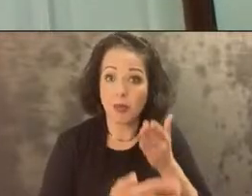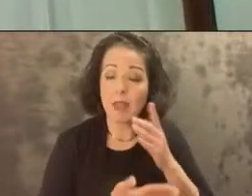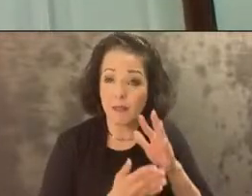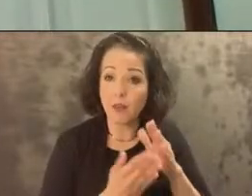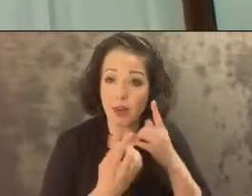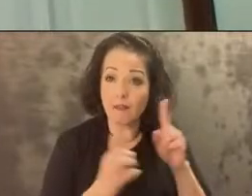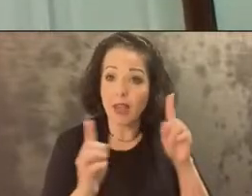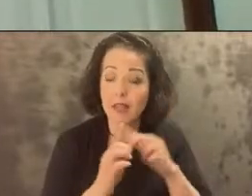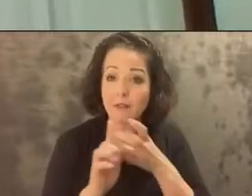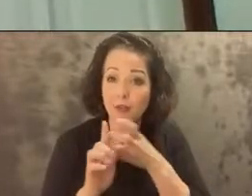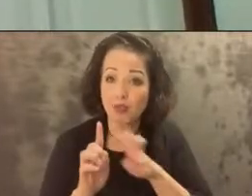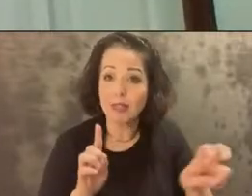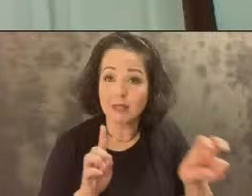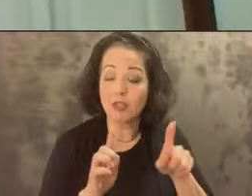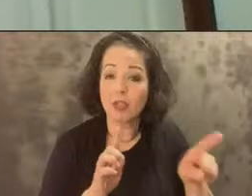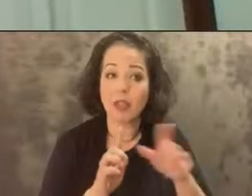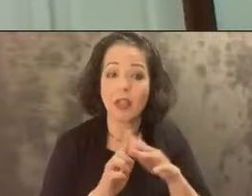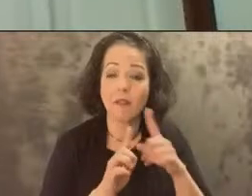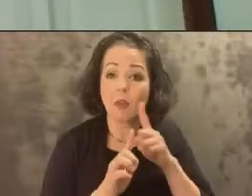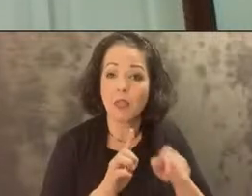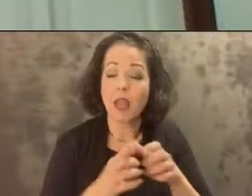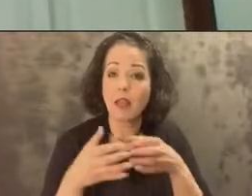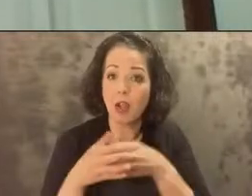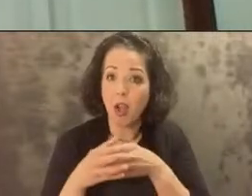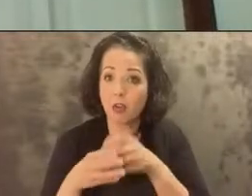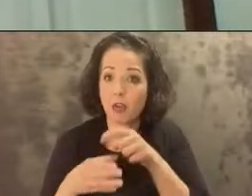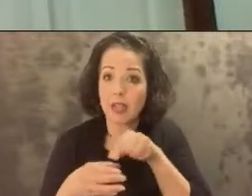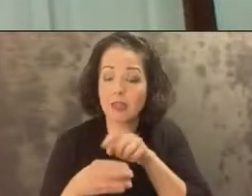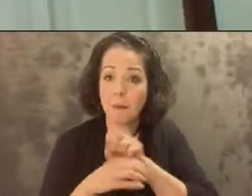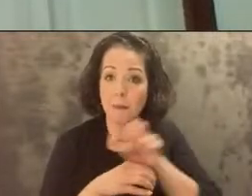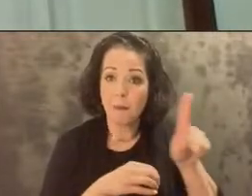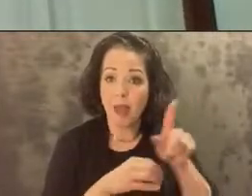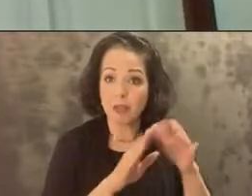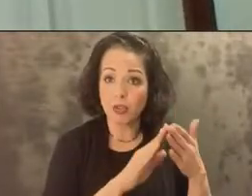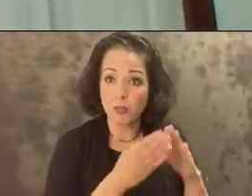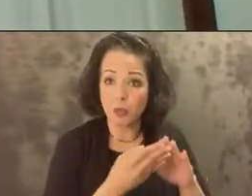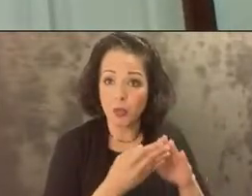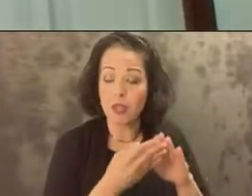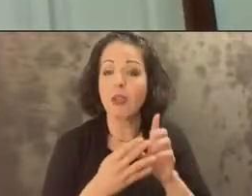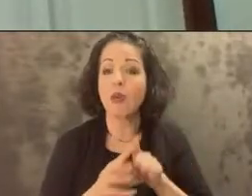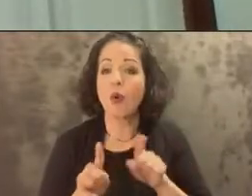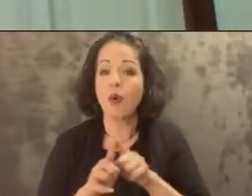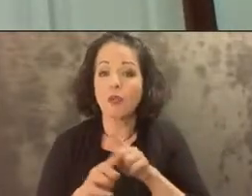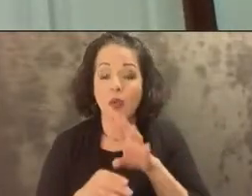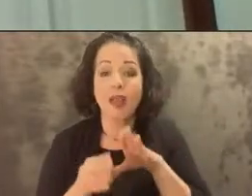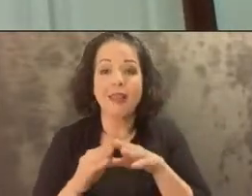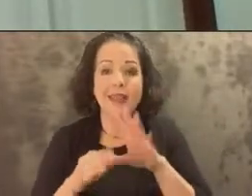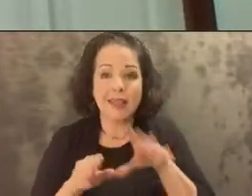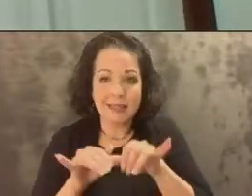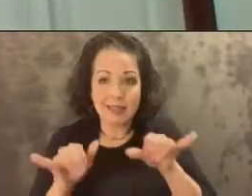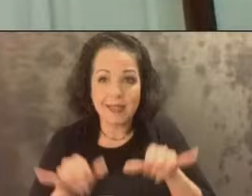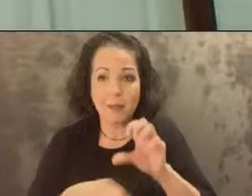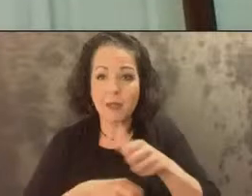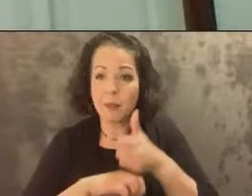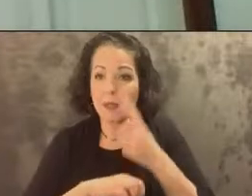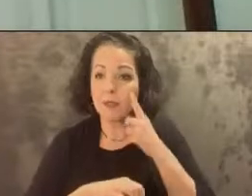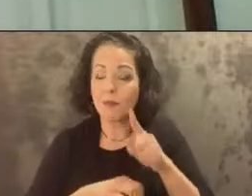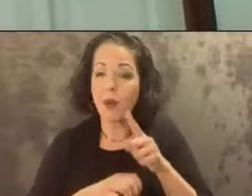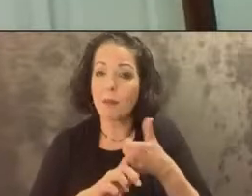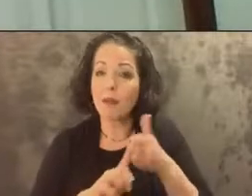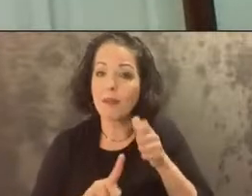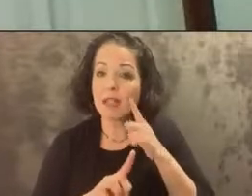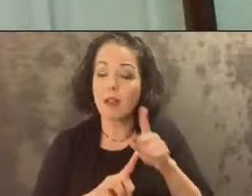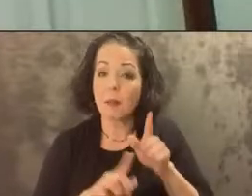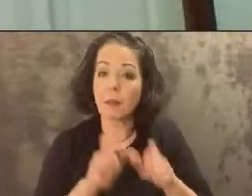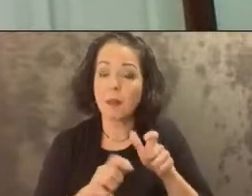and relocating individuals from congregate settings into the community. In addition, systems must be in place to prevent individuals from entering unsafe,